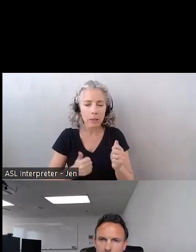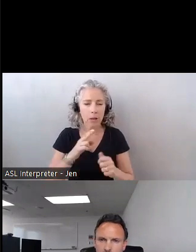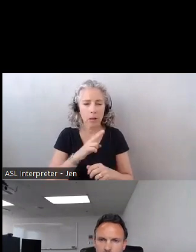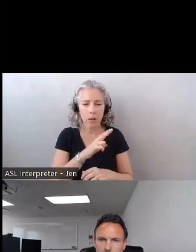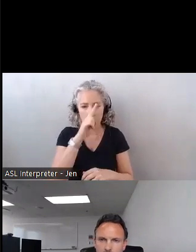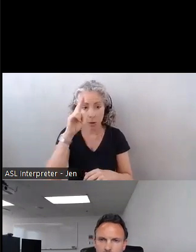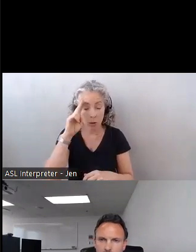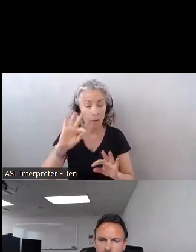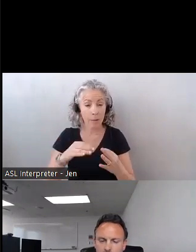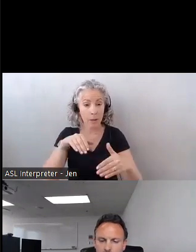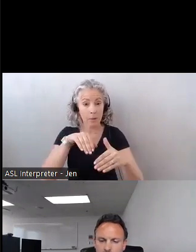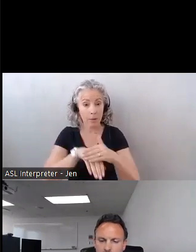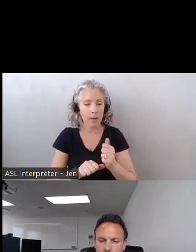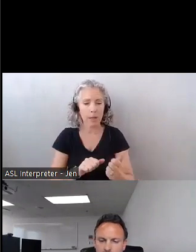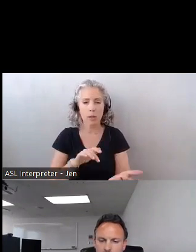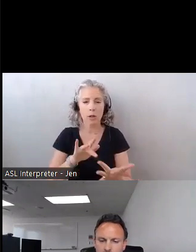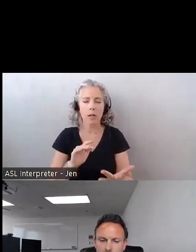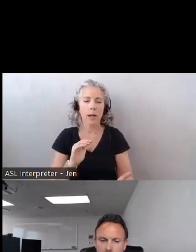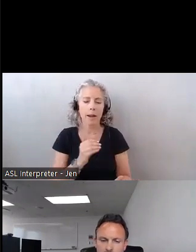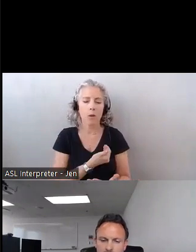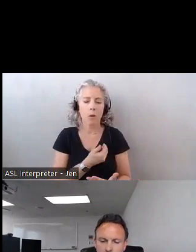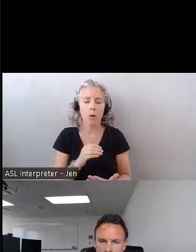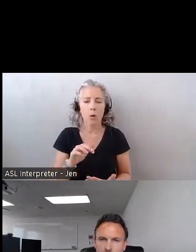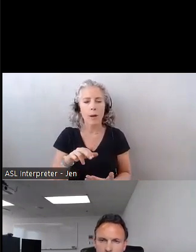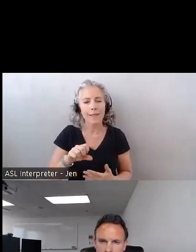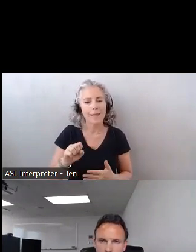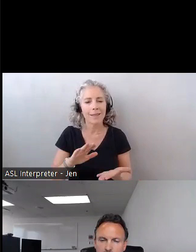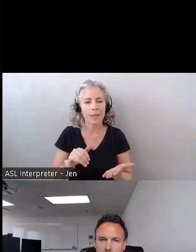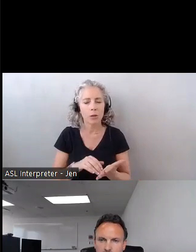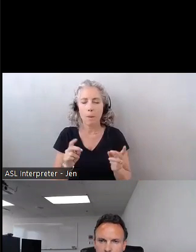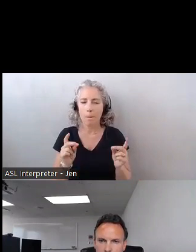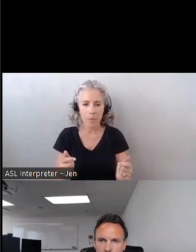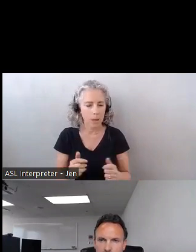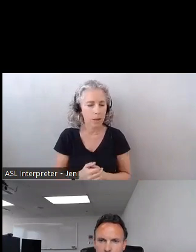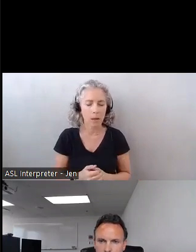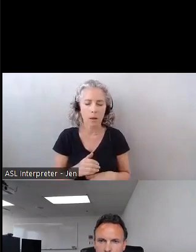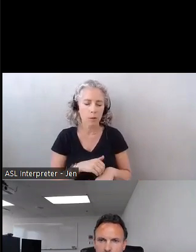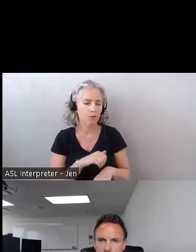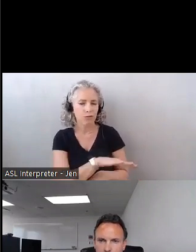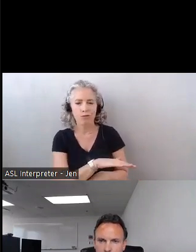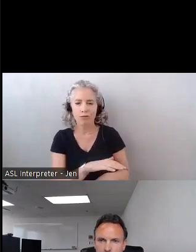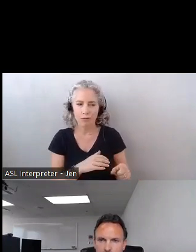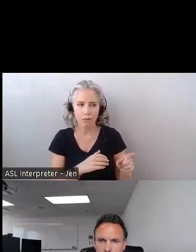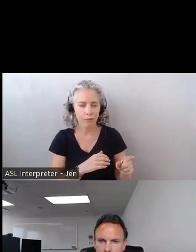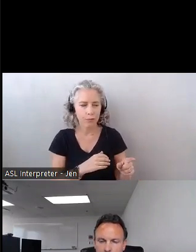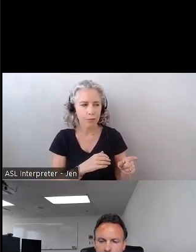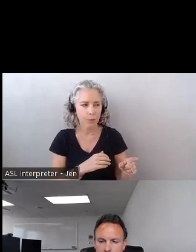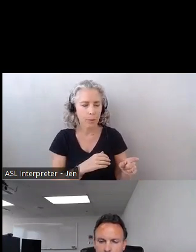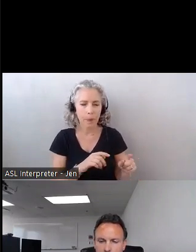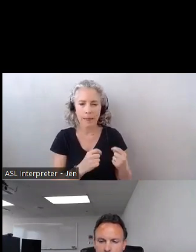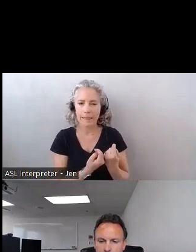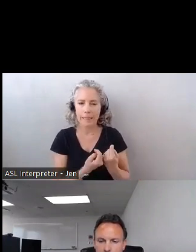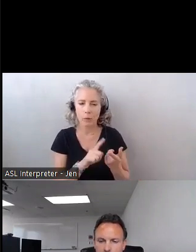family comes in, they'd be able to contact our crisis center immediately, and we could send a crisis team out